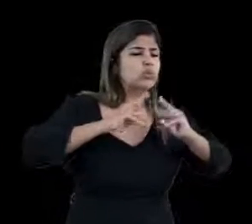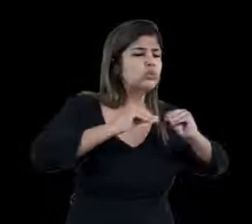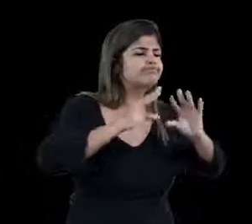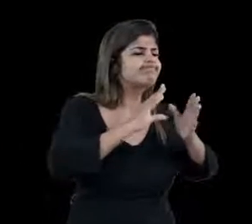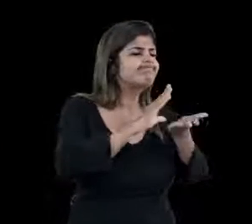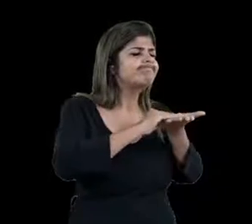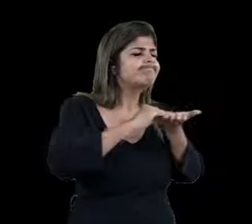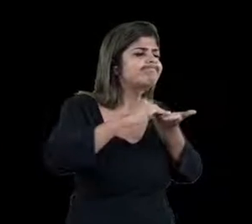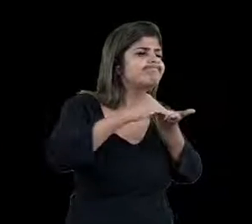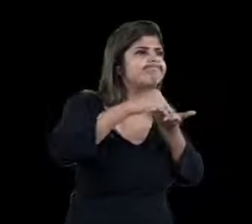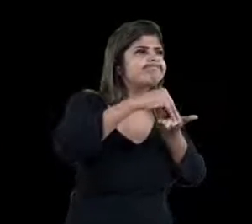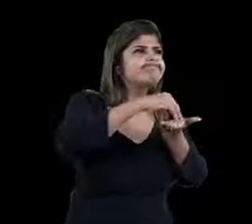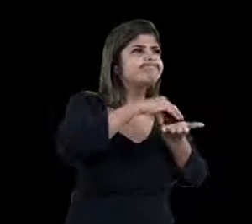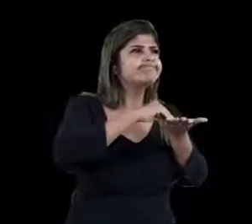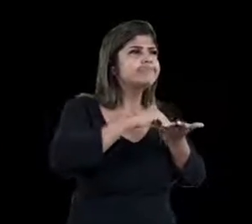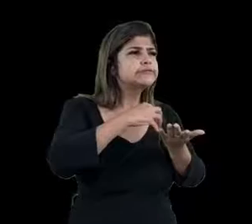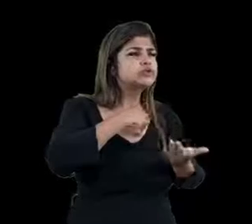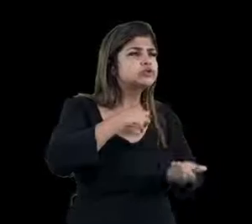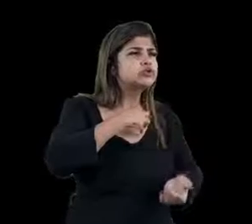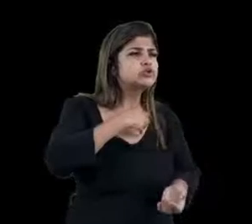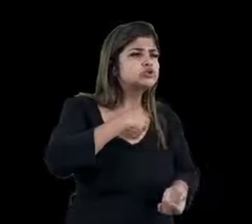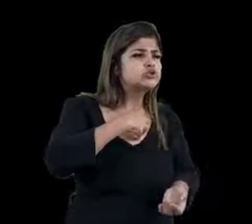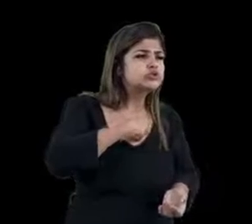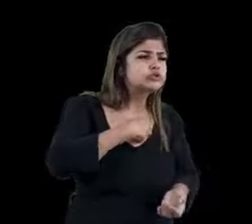The students touched and felt everything.